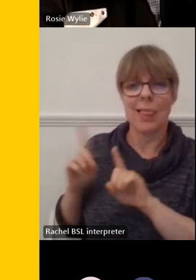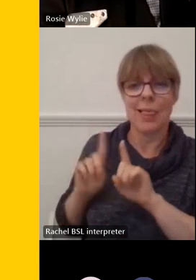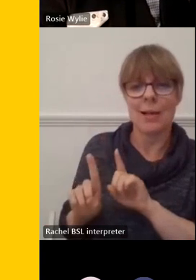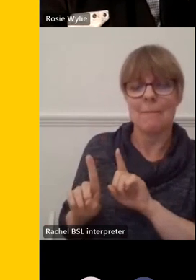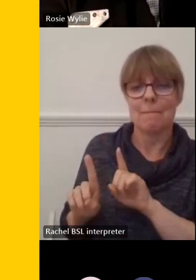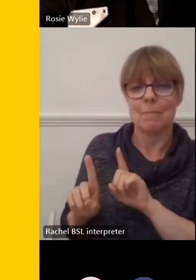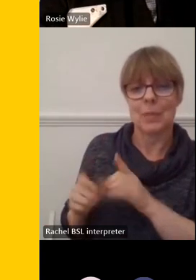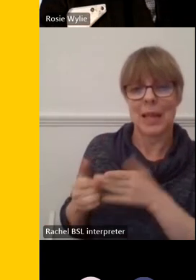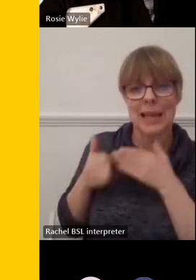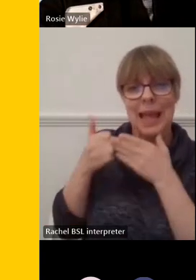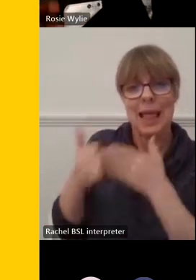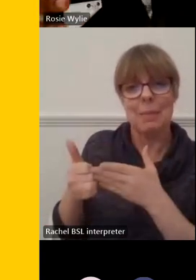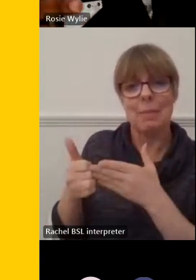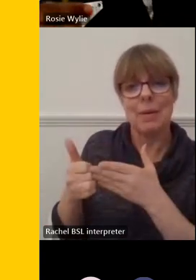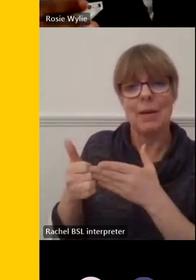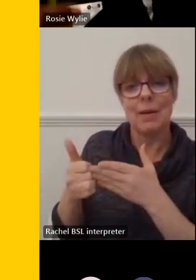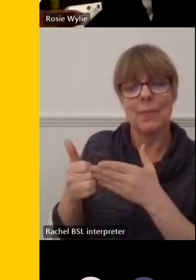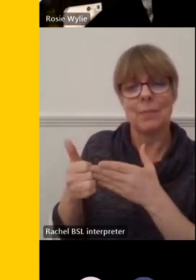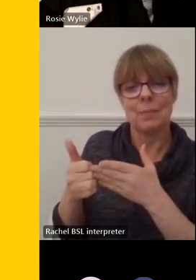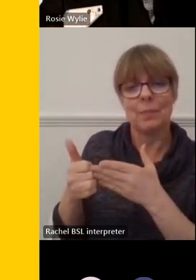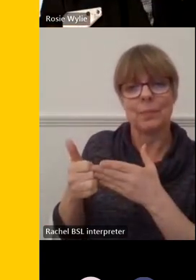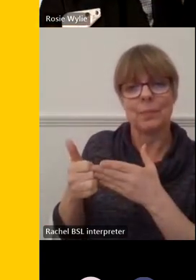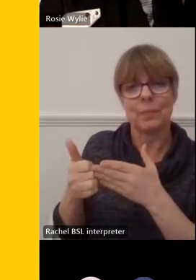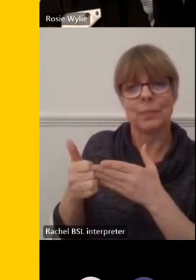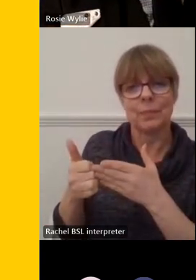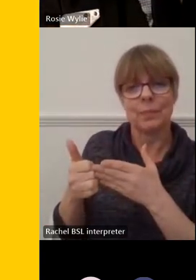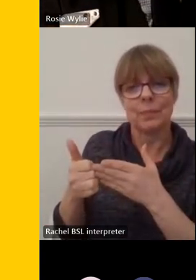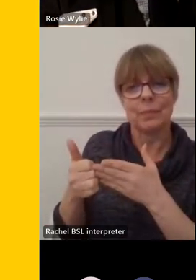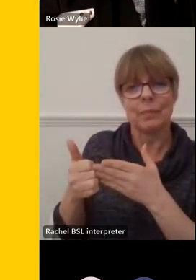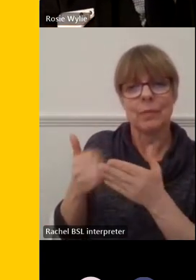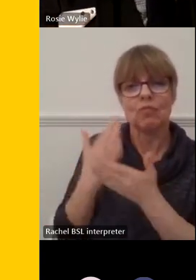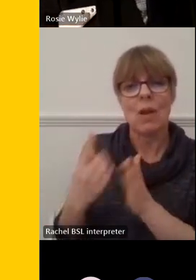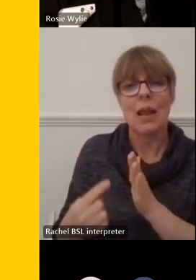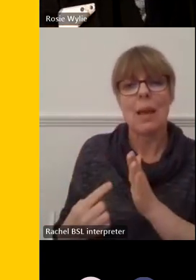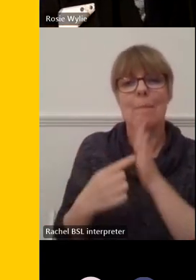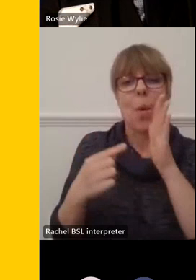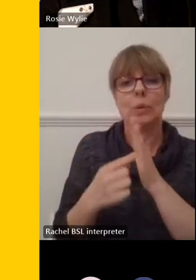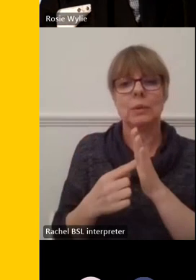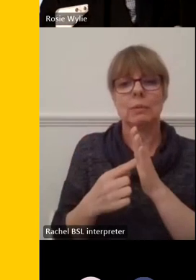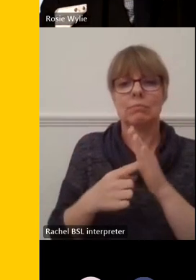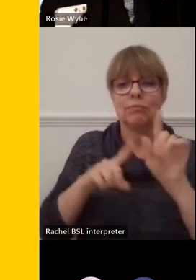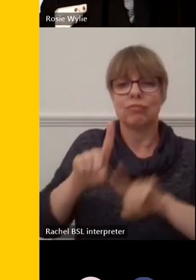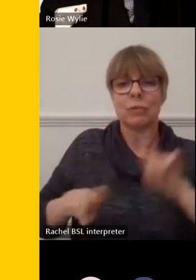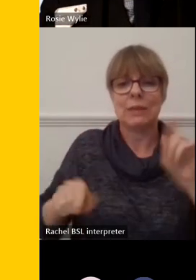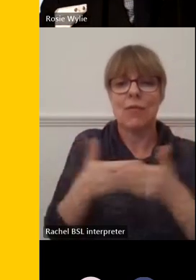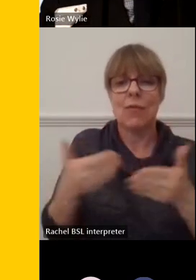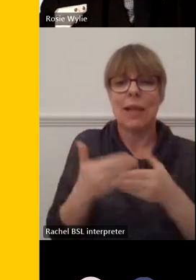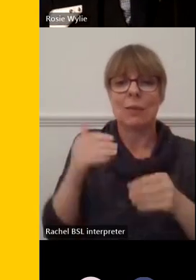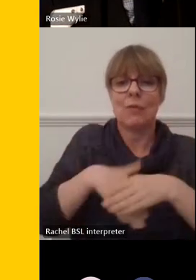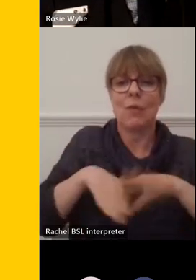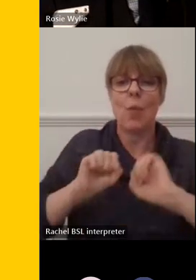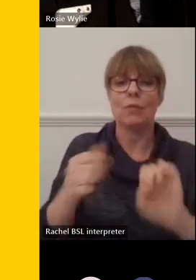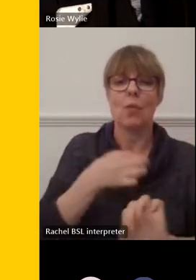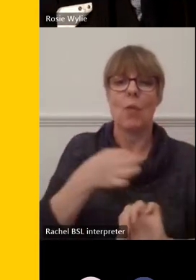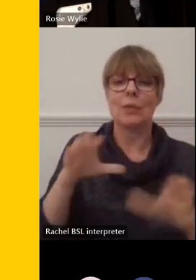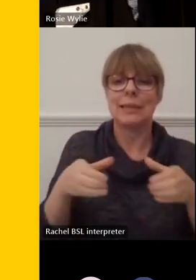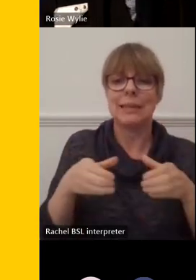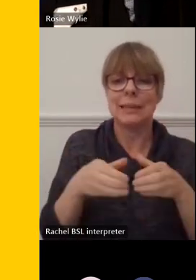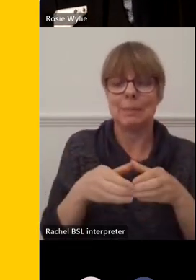they can help out with that. So you see that connections is really important. So it is important to